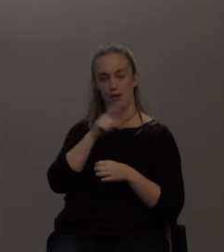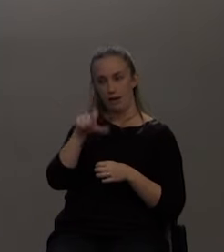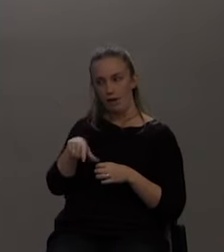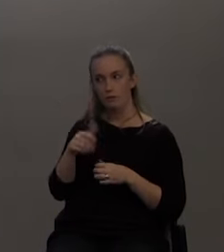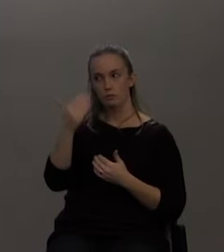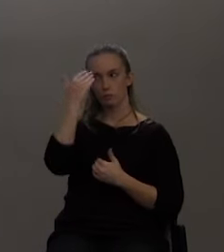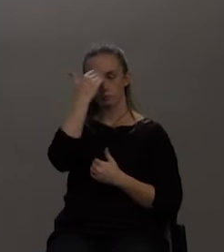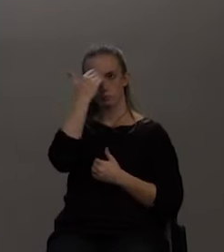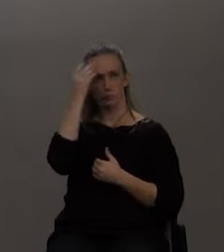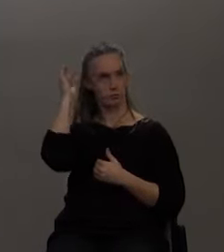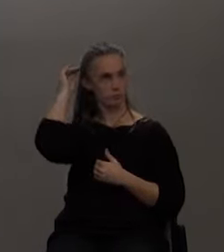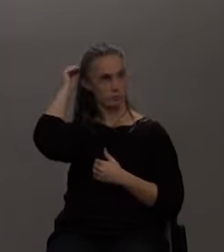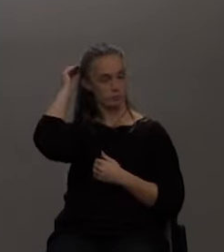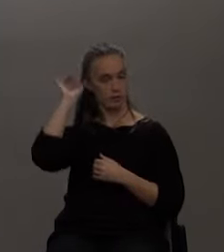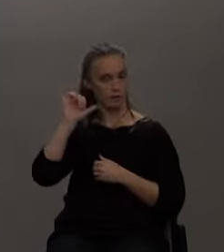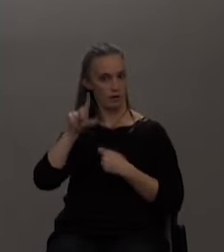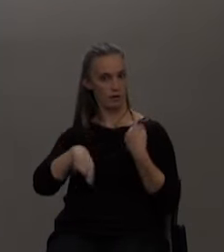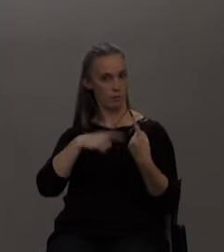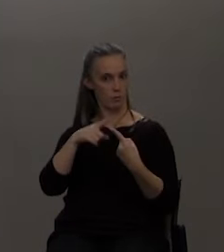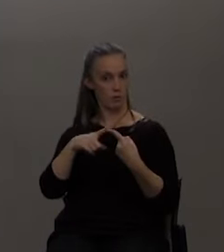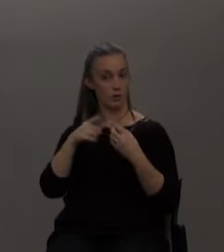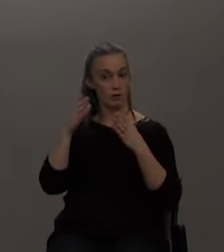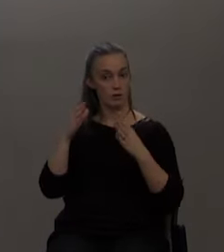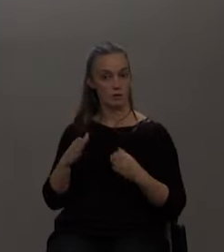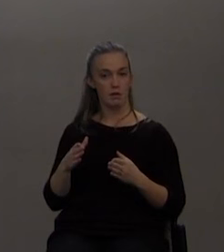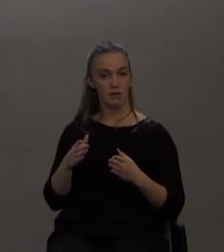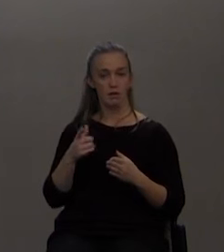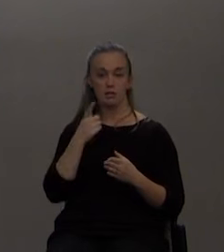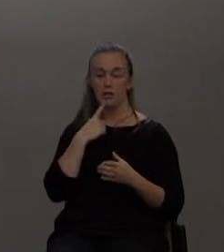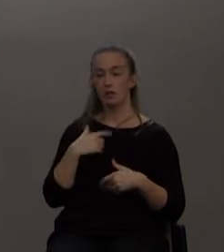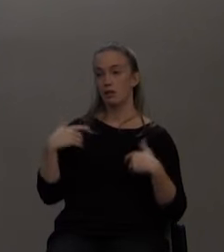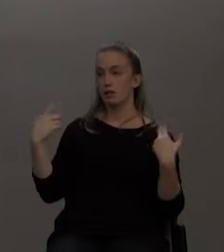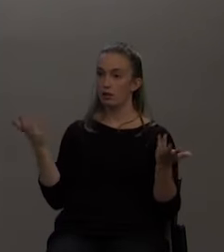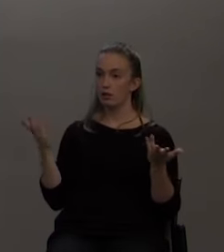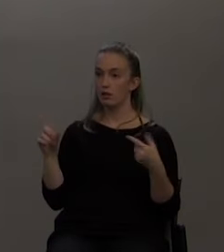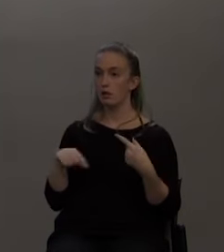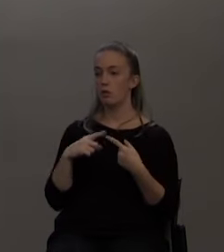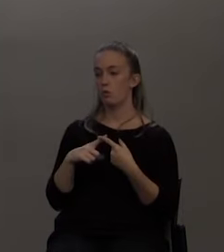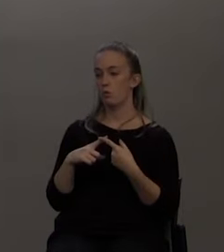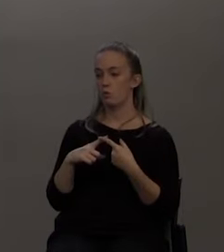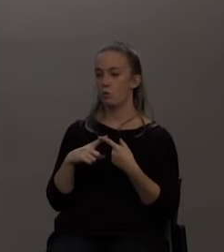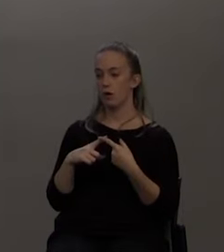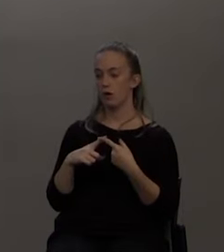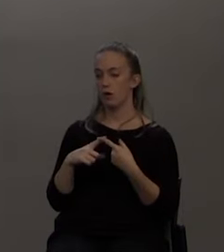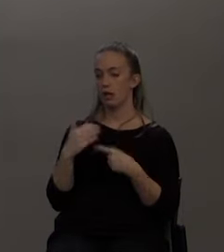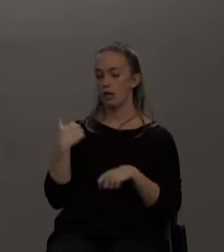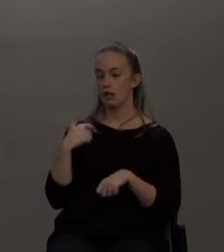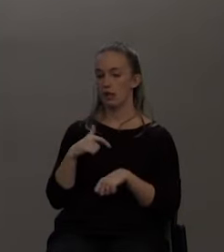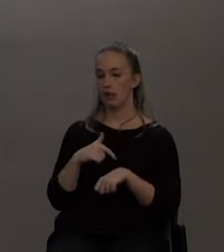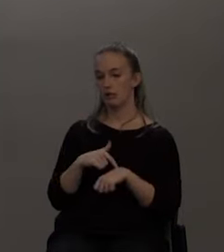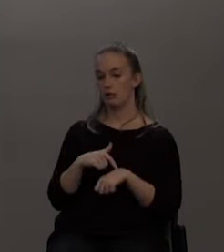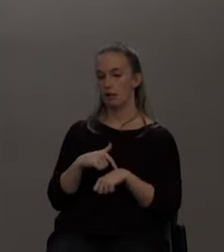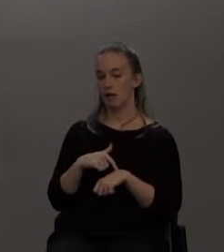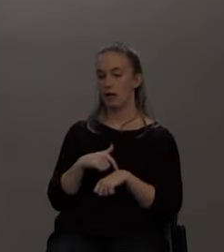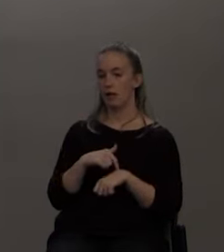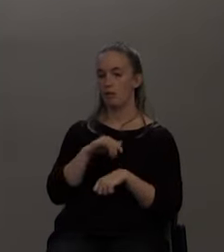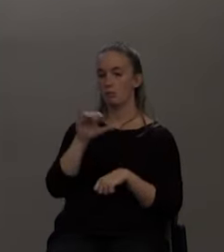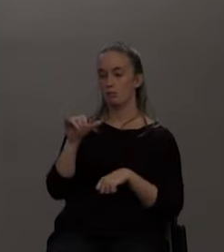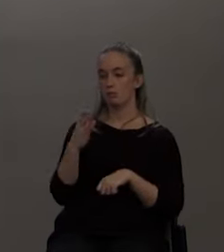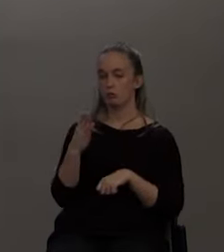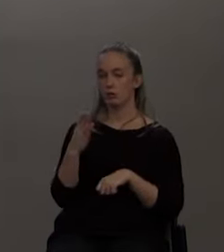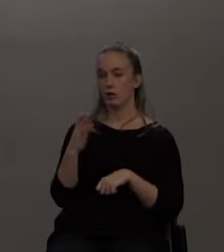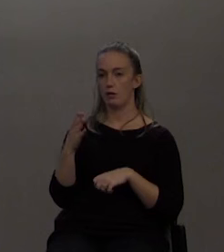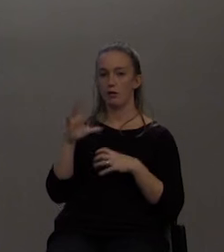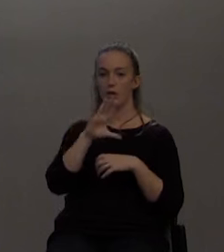that when someone makes a flippant comment saying, when have we gotten the last 500 job company to come here to Boyle